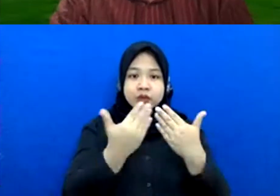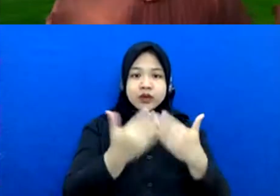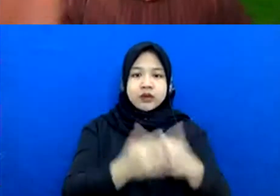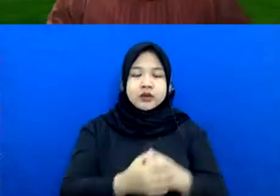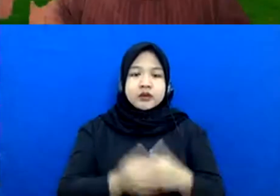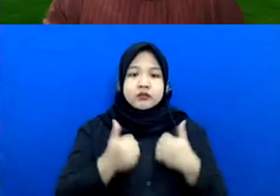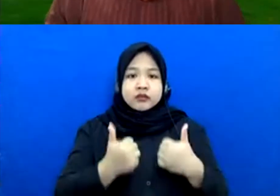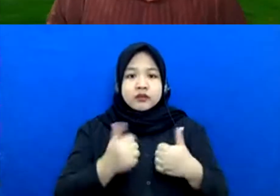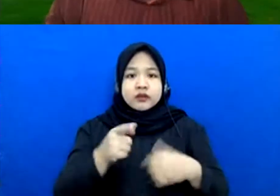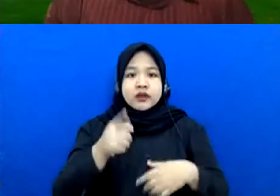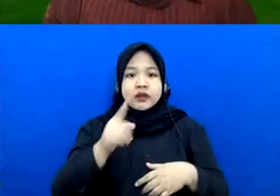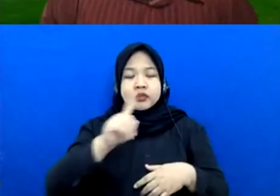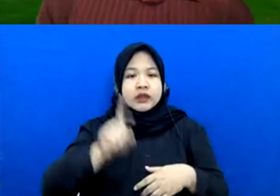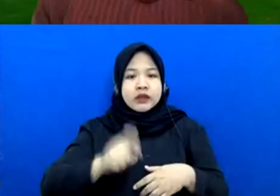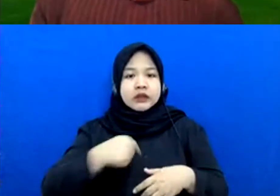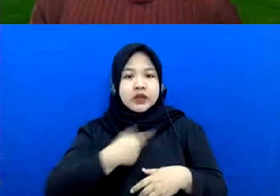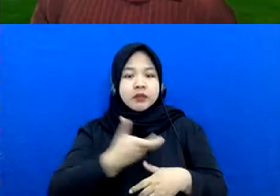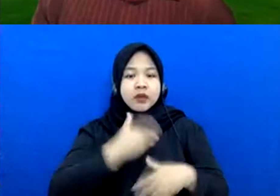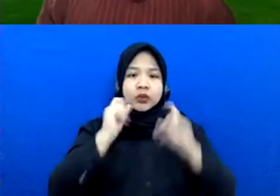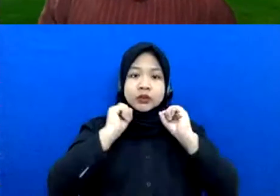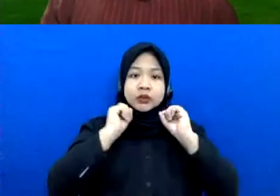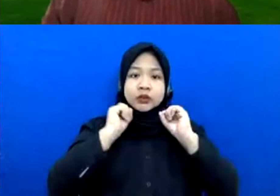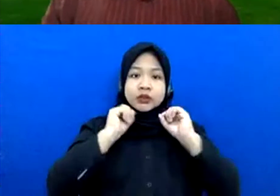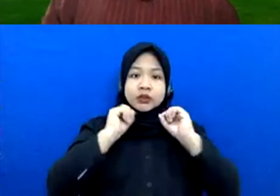Now this is a question I would like an answer to.